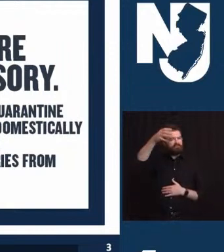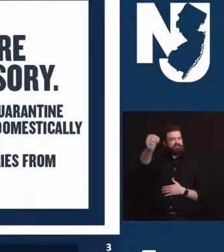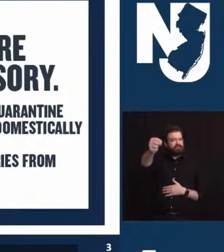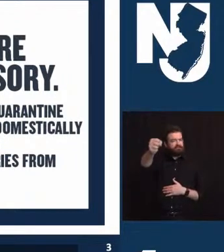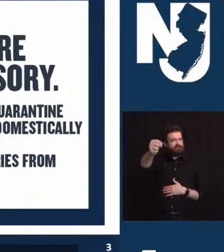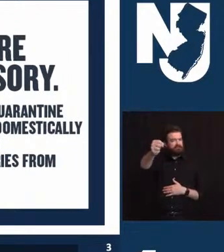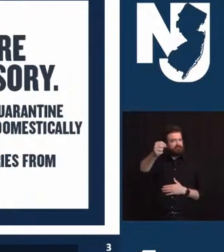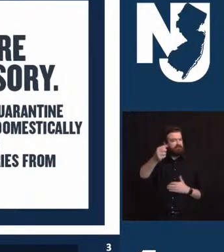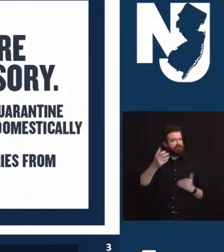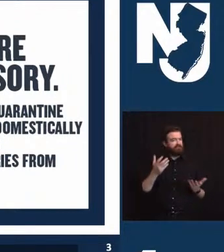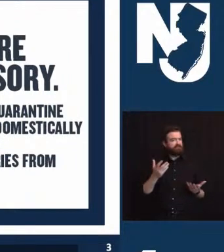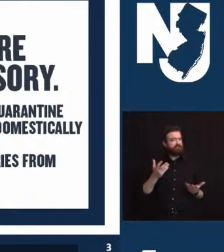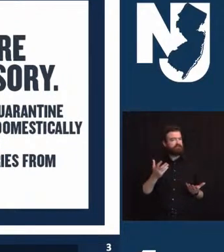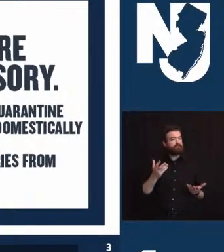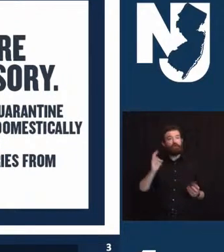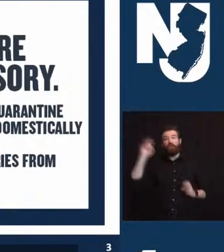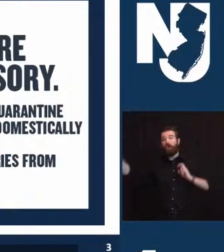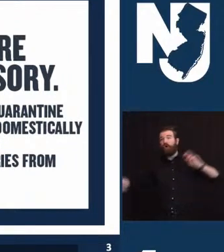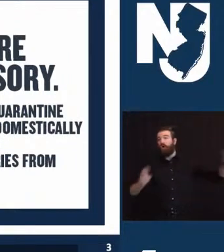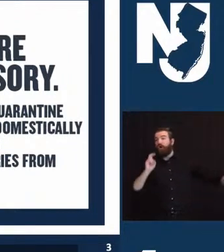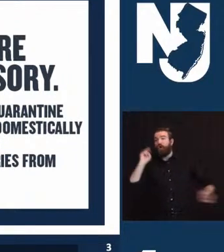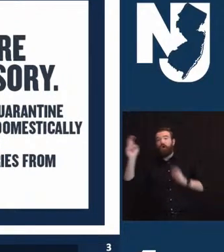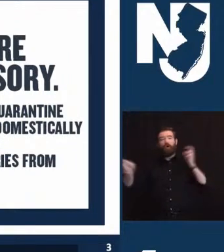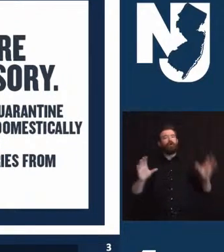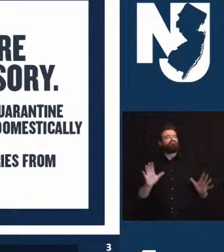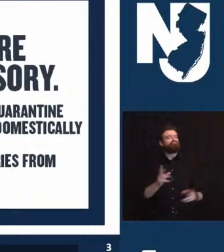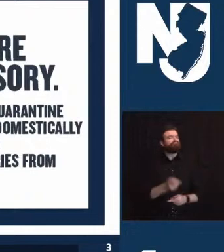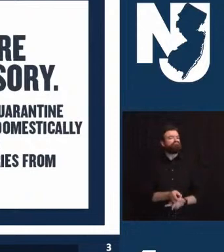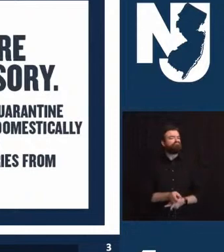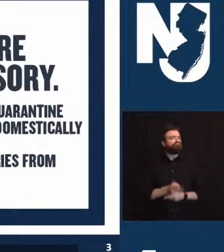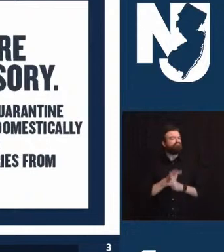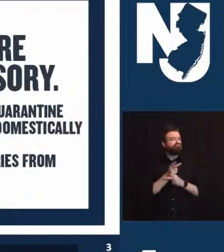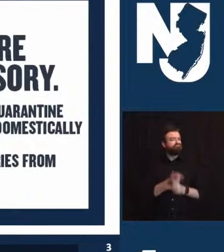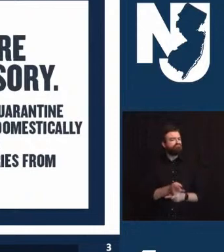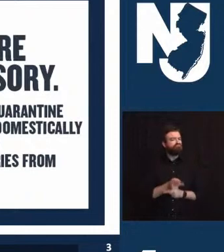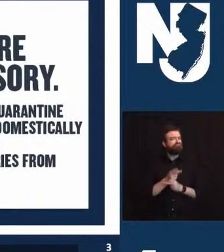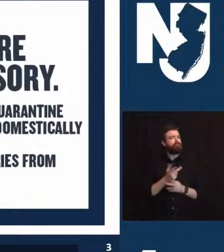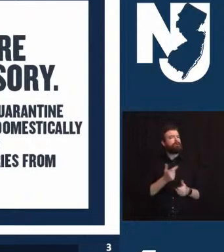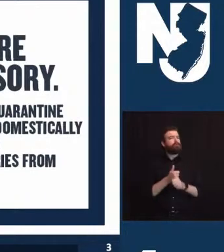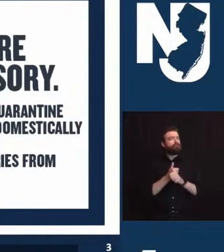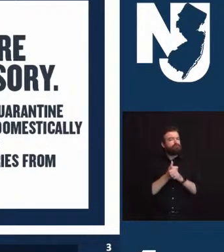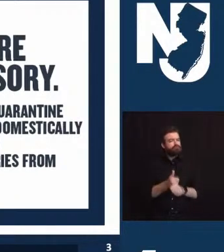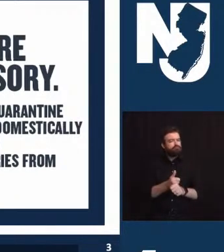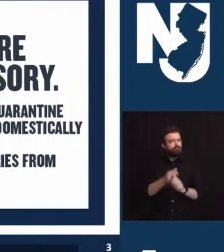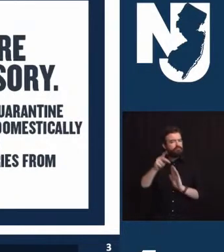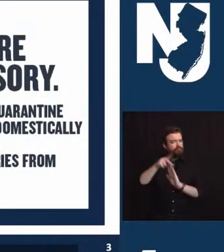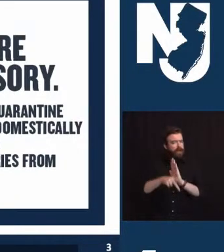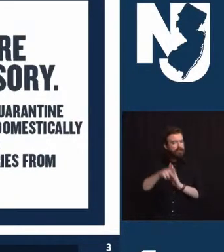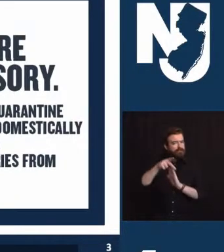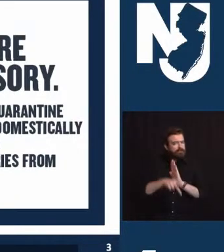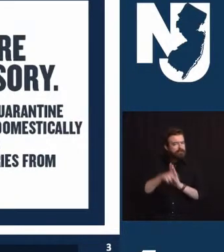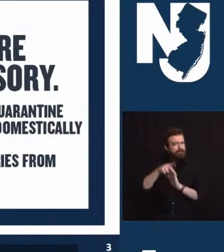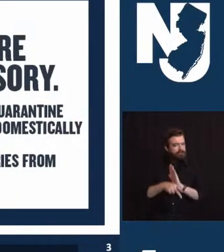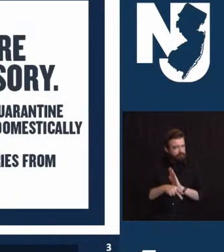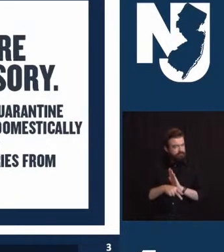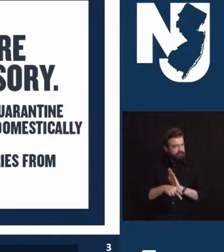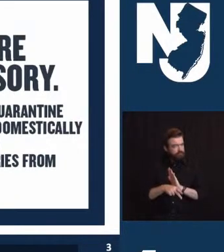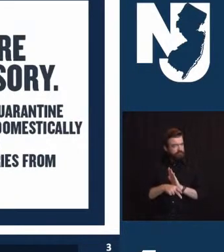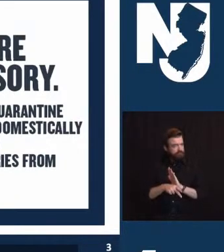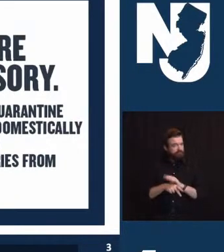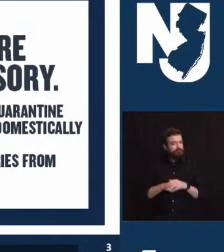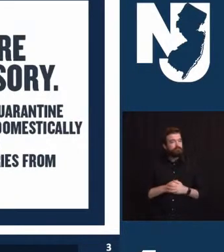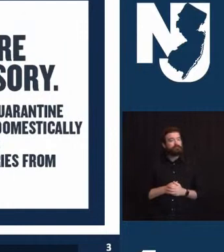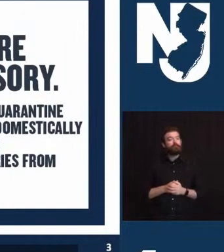domestically and to follow all local health and safety protocols wherever you are traveling to. And if your goal is